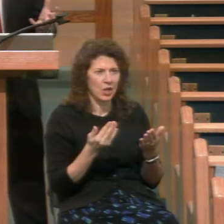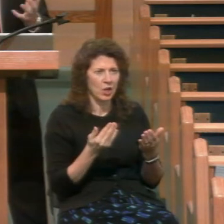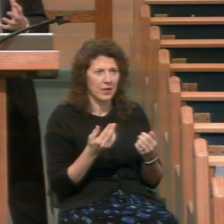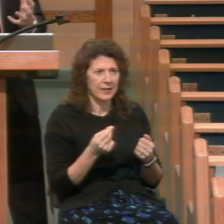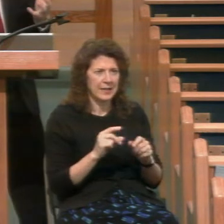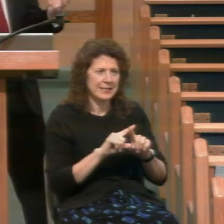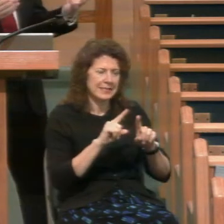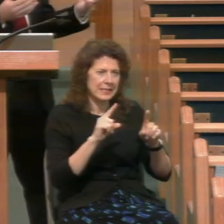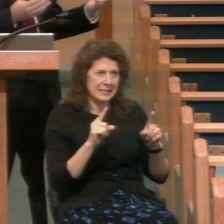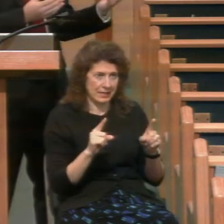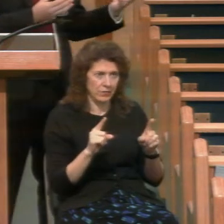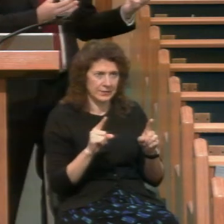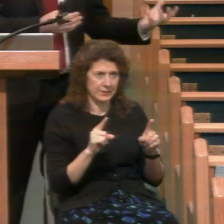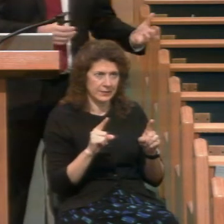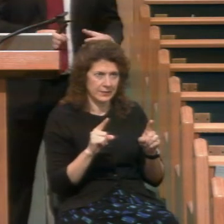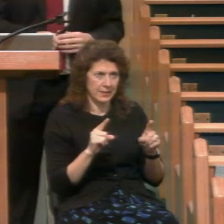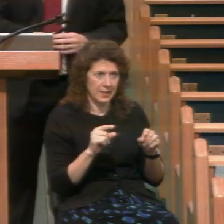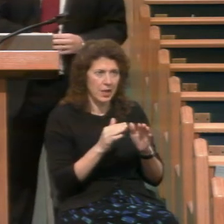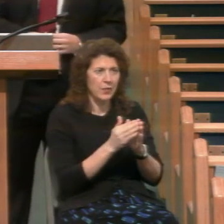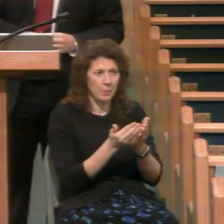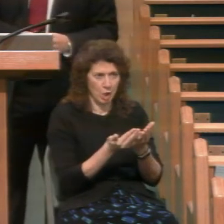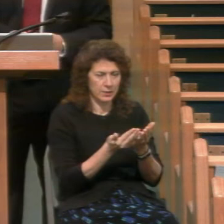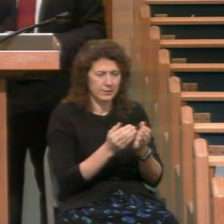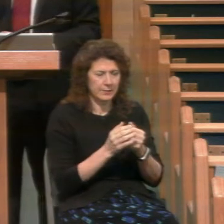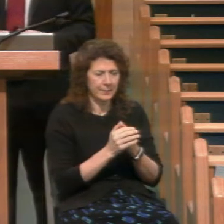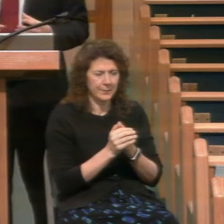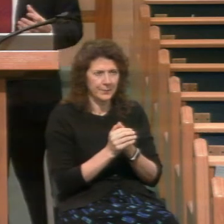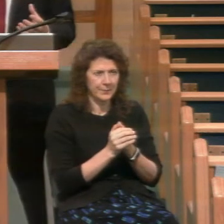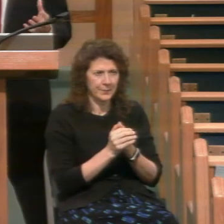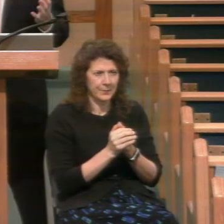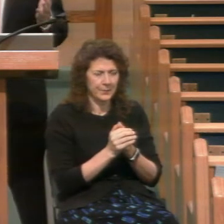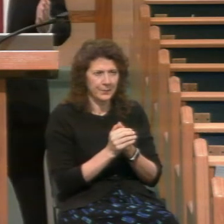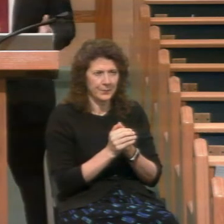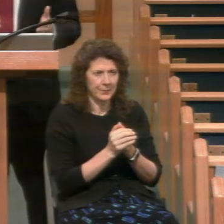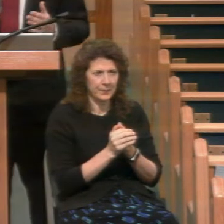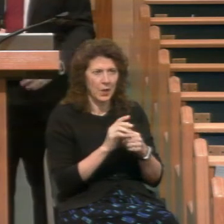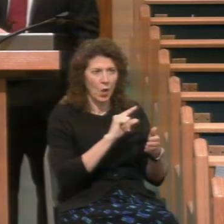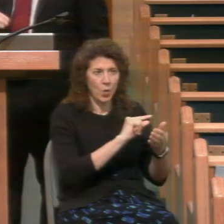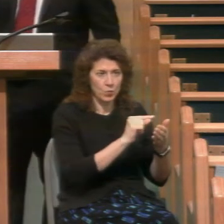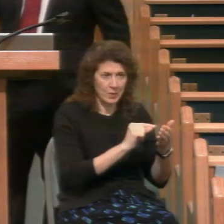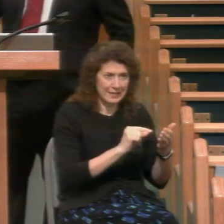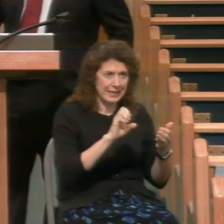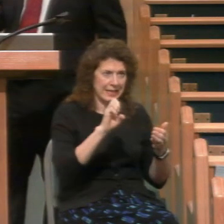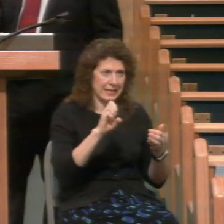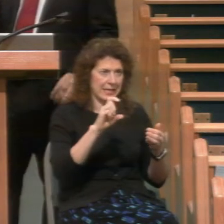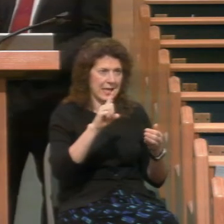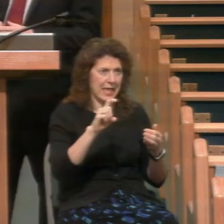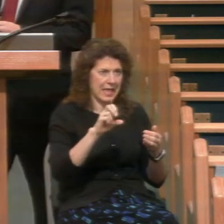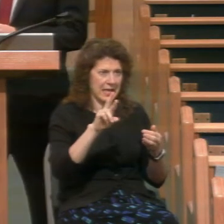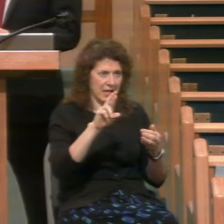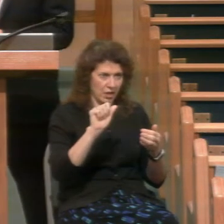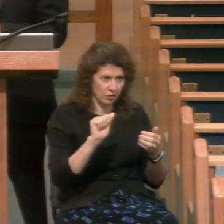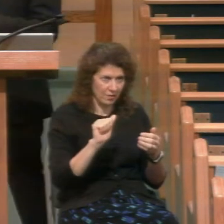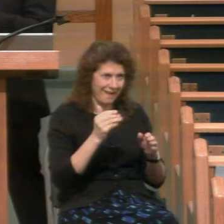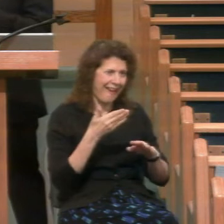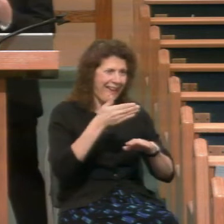between Chronicles and 1st and 2nd Samuel and 1st and 2nd Kings. It was written by Ezra after they're coming back from